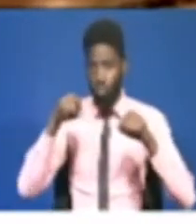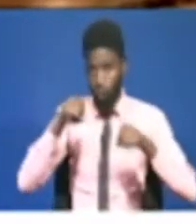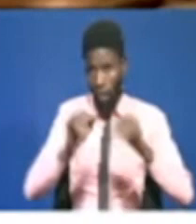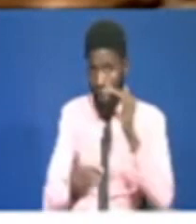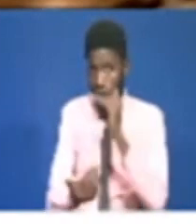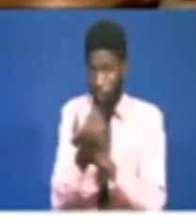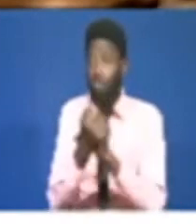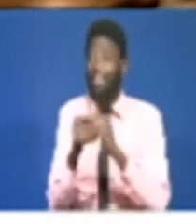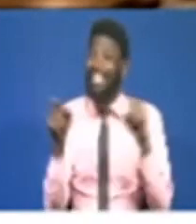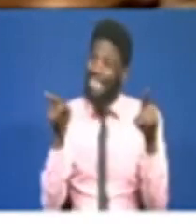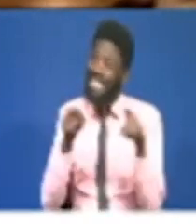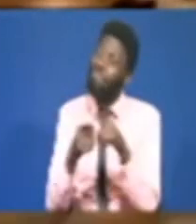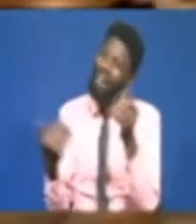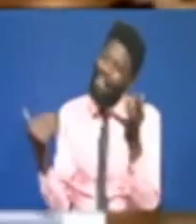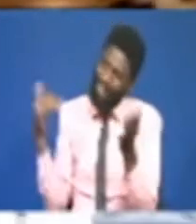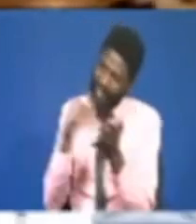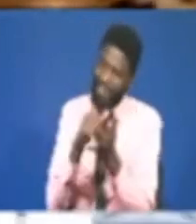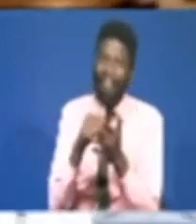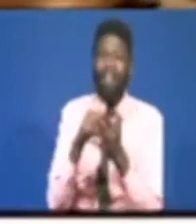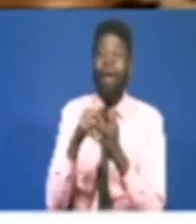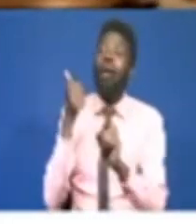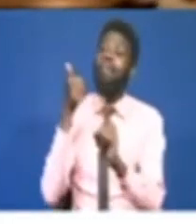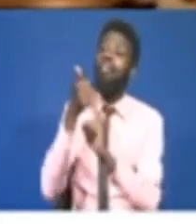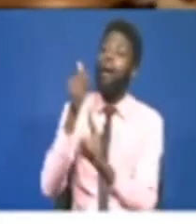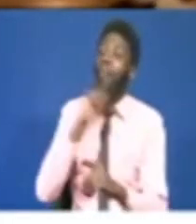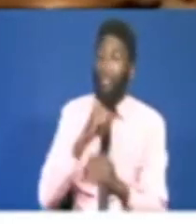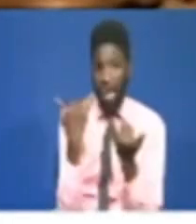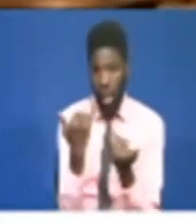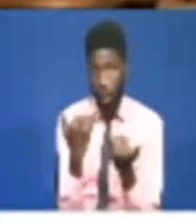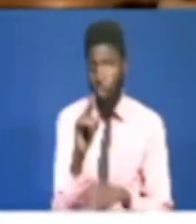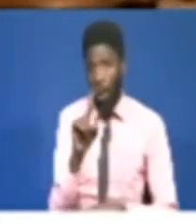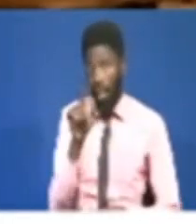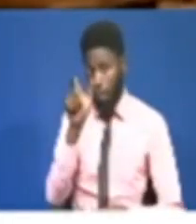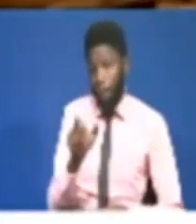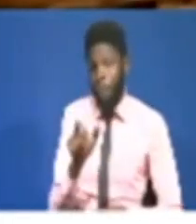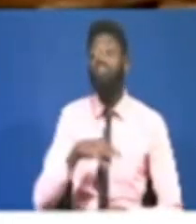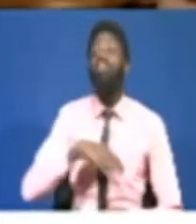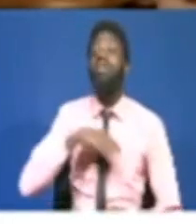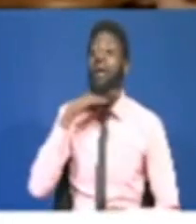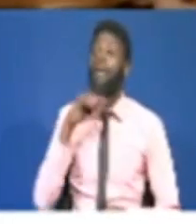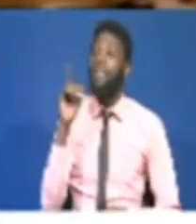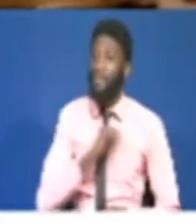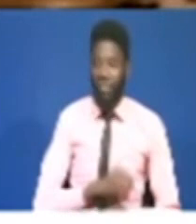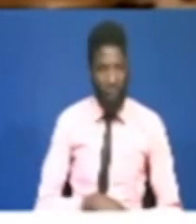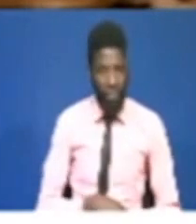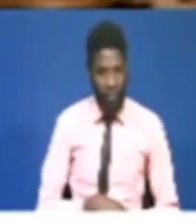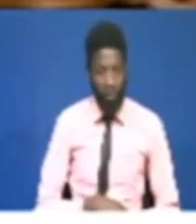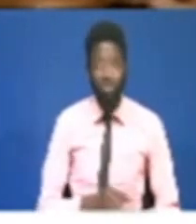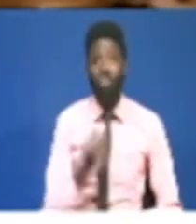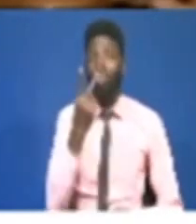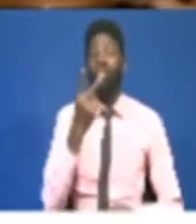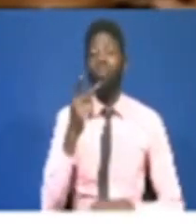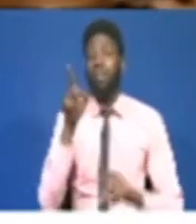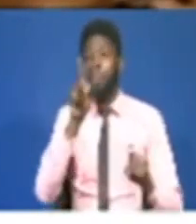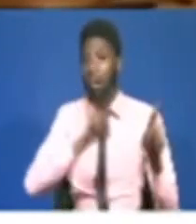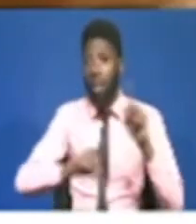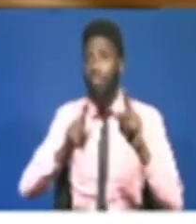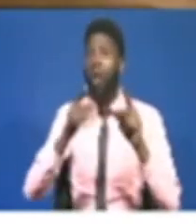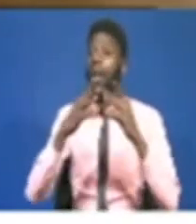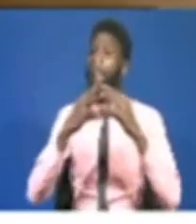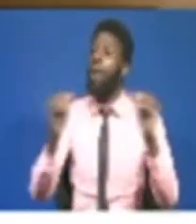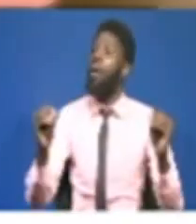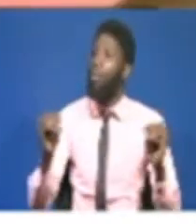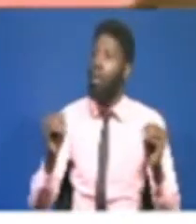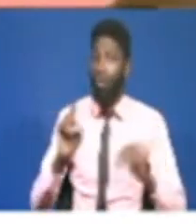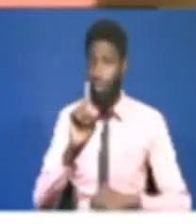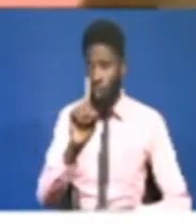attacked again. As we speak, they have killed one person. Two people are missing, one who is actually my